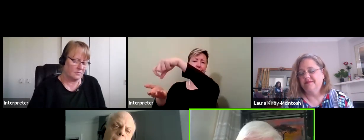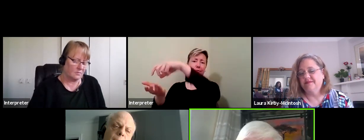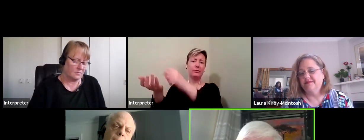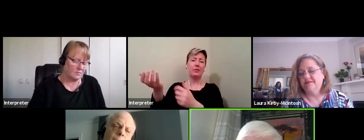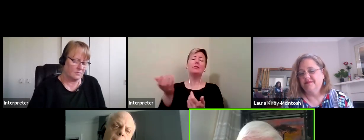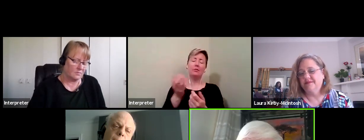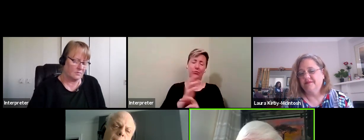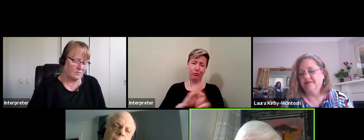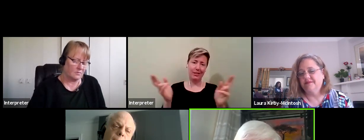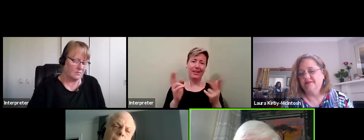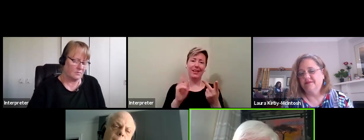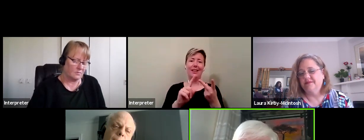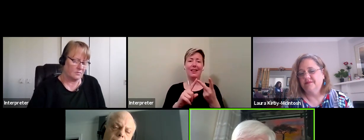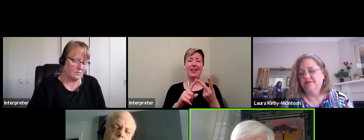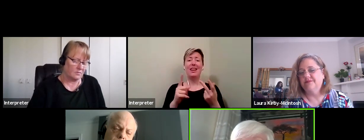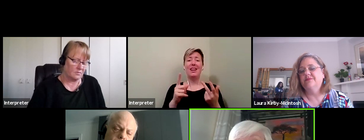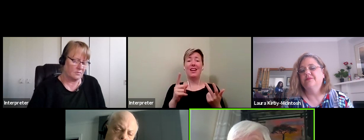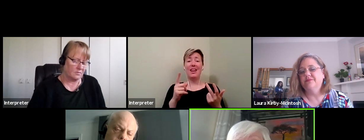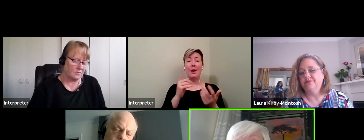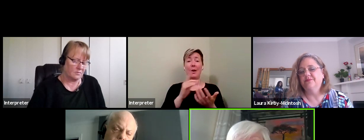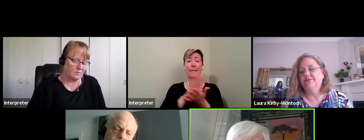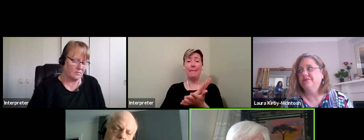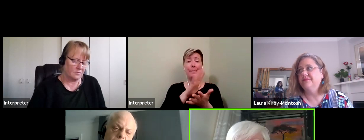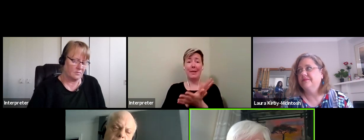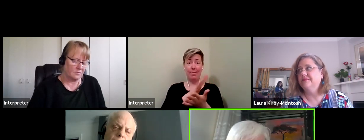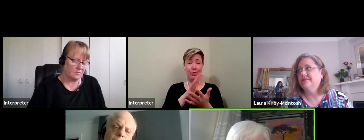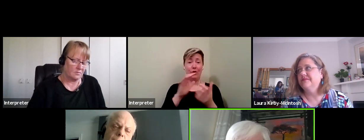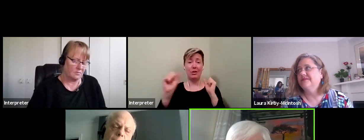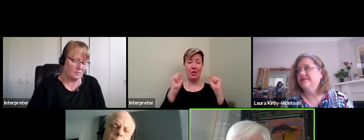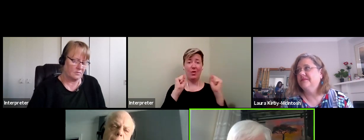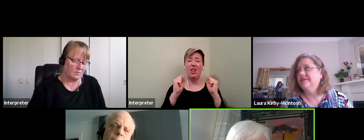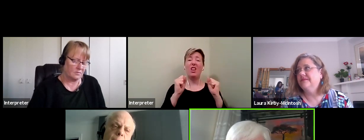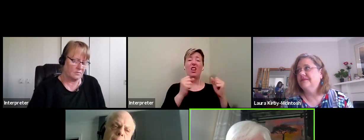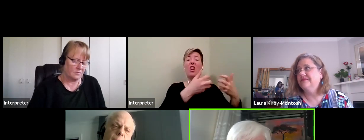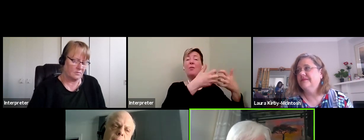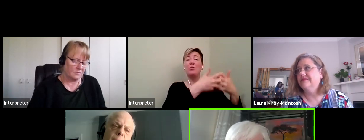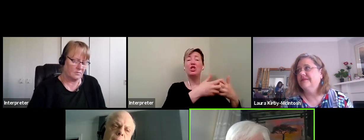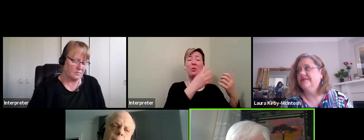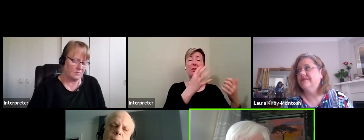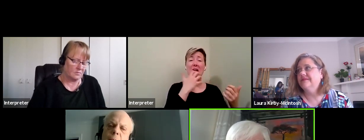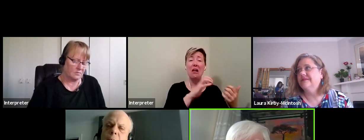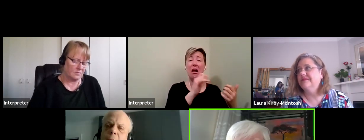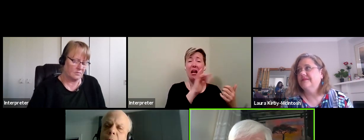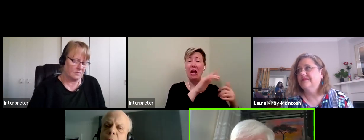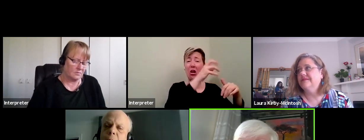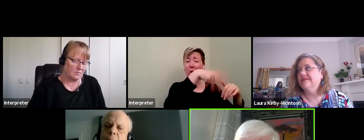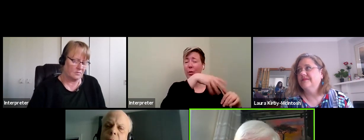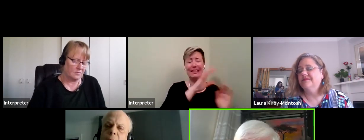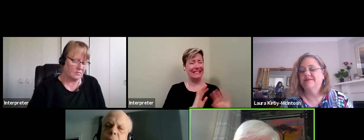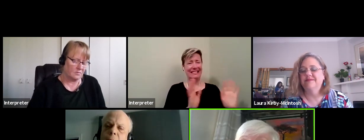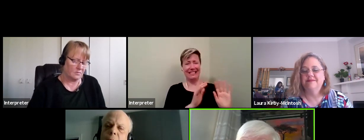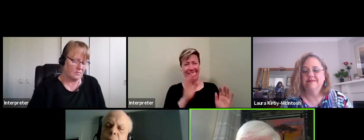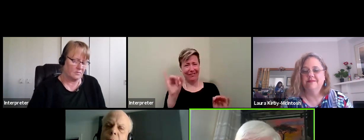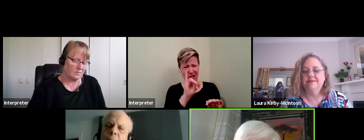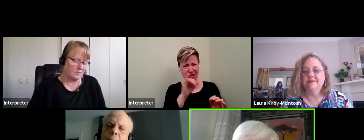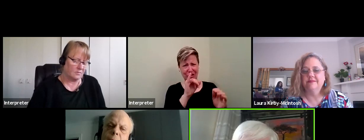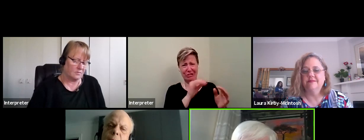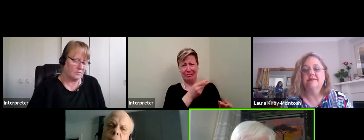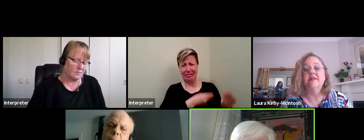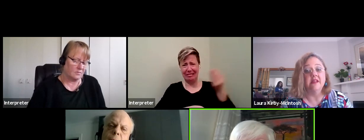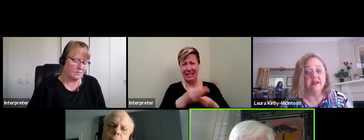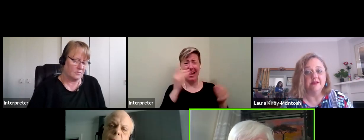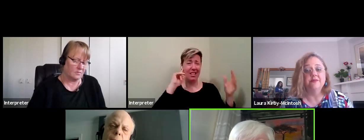automatic paper towel dispensers versus the hot air blowers. The hot air blowers have all kinds of infection problems. They're loud and they're upsetting